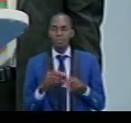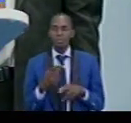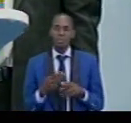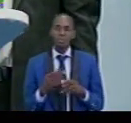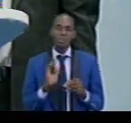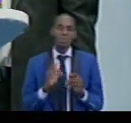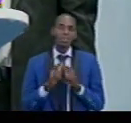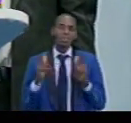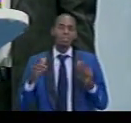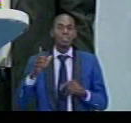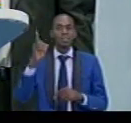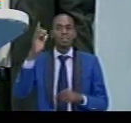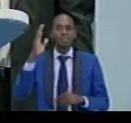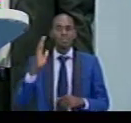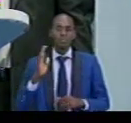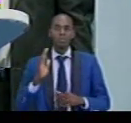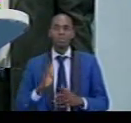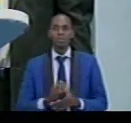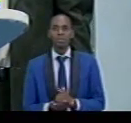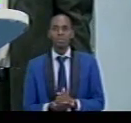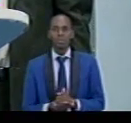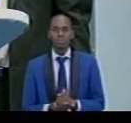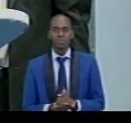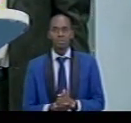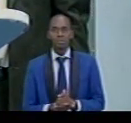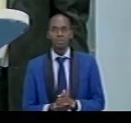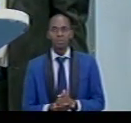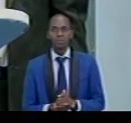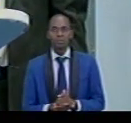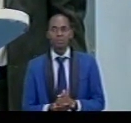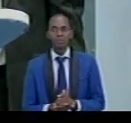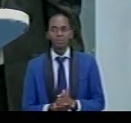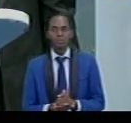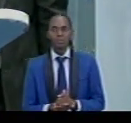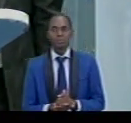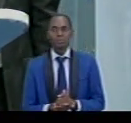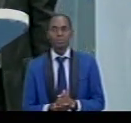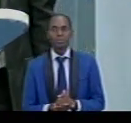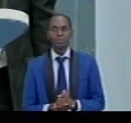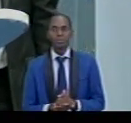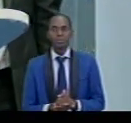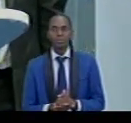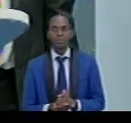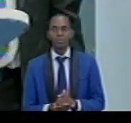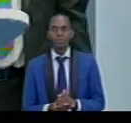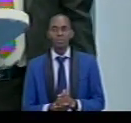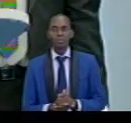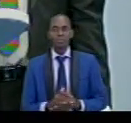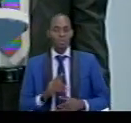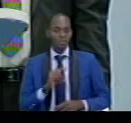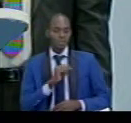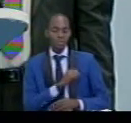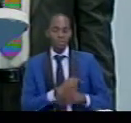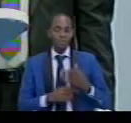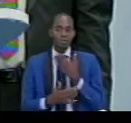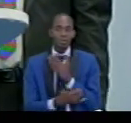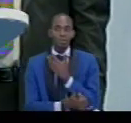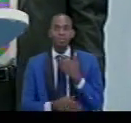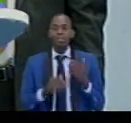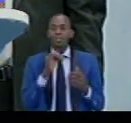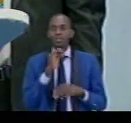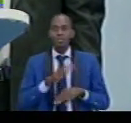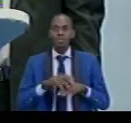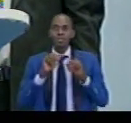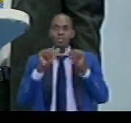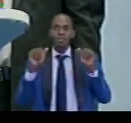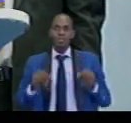Togo est sur le tel du feu de l'Éternel. Togo is on the altar of the fire of the Lord.